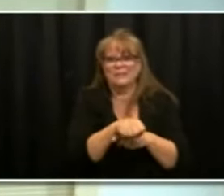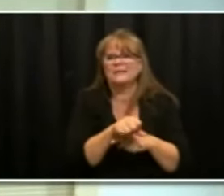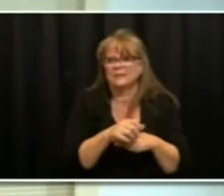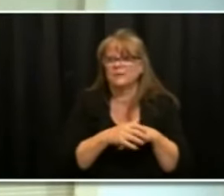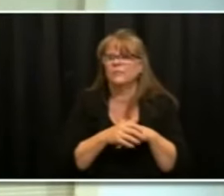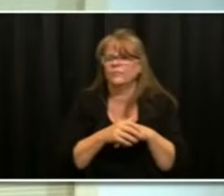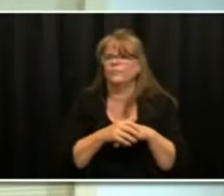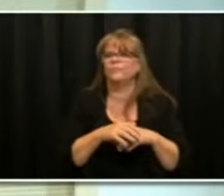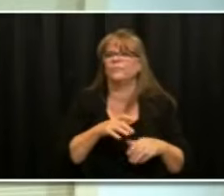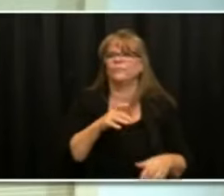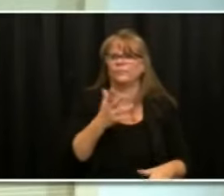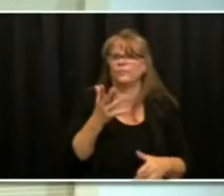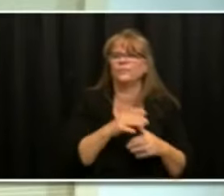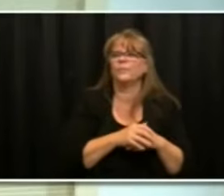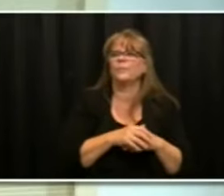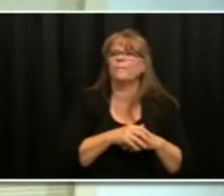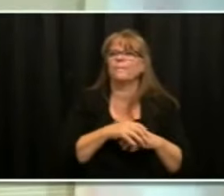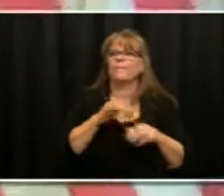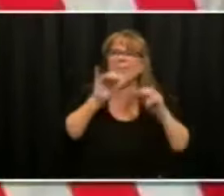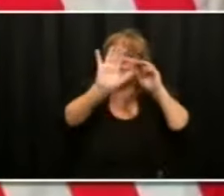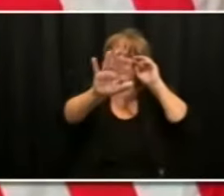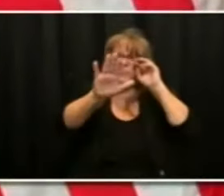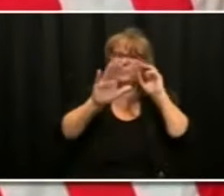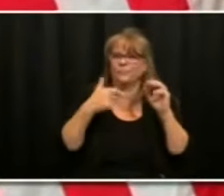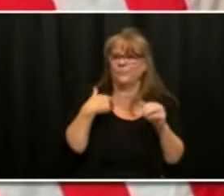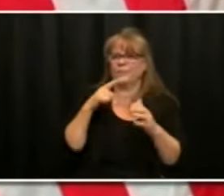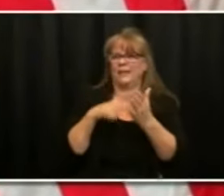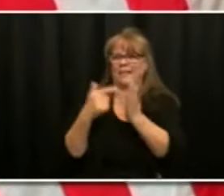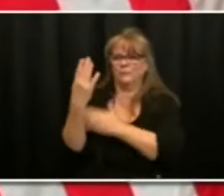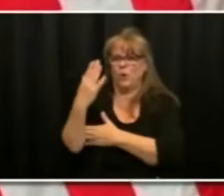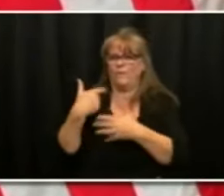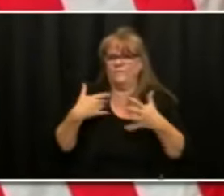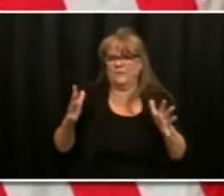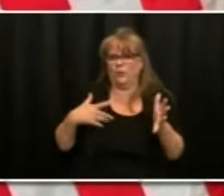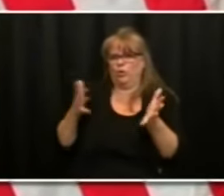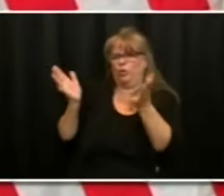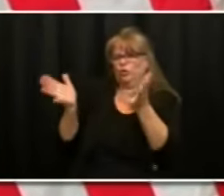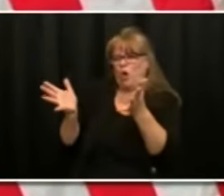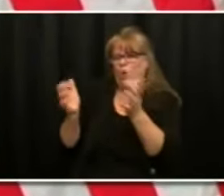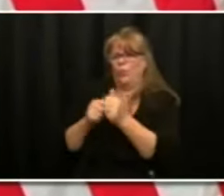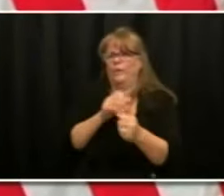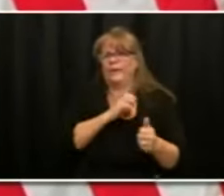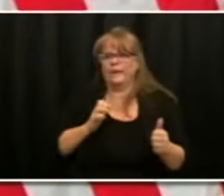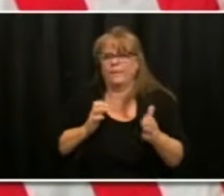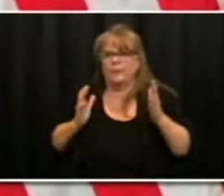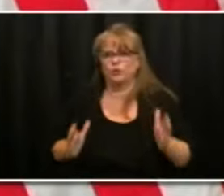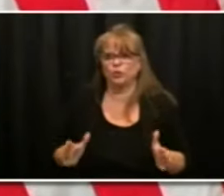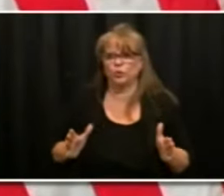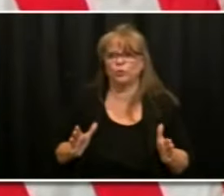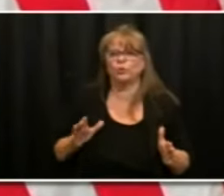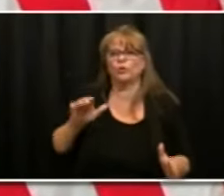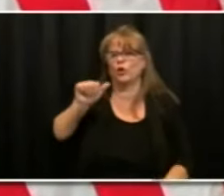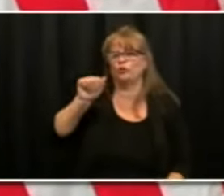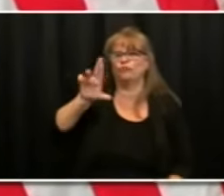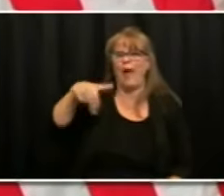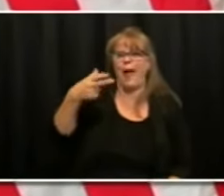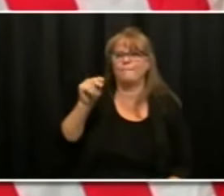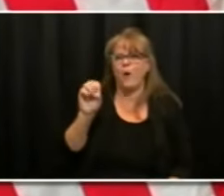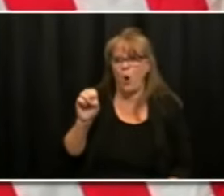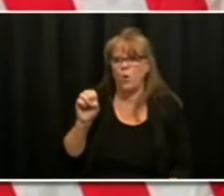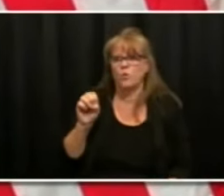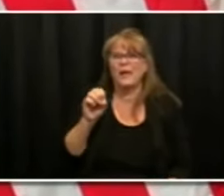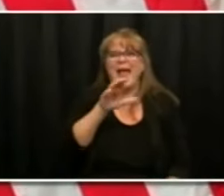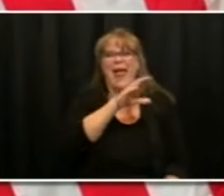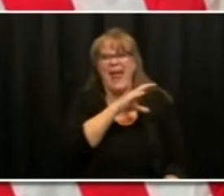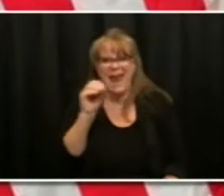and expressed gratitude for the work of the Arapahoe County and Adams County commissioners. Jill joined me as well, who are thoughtfully